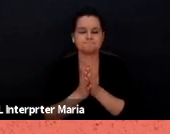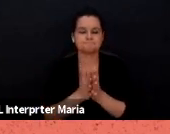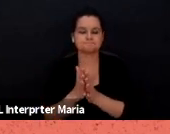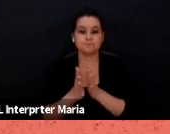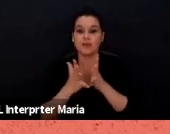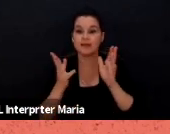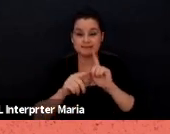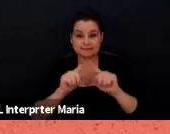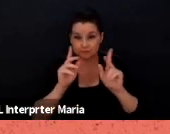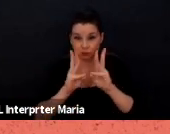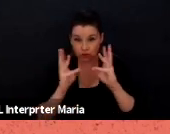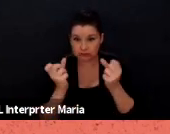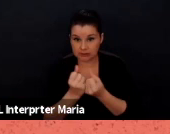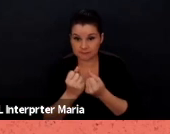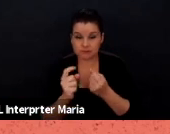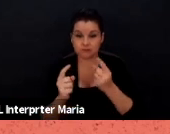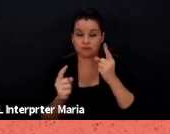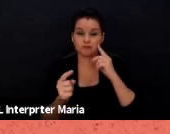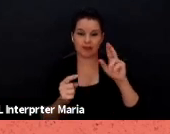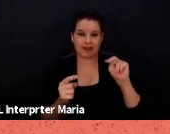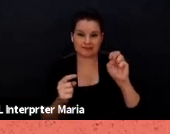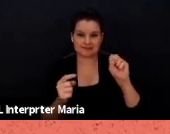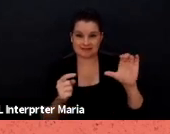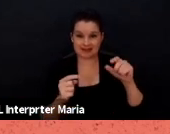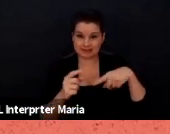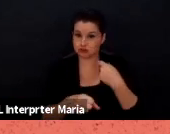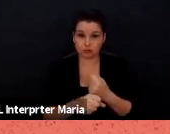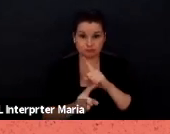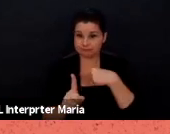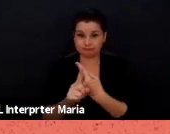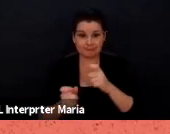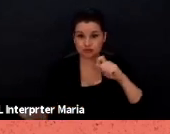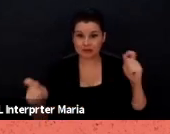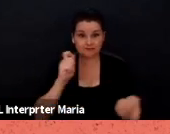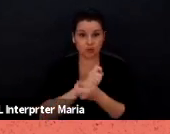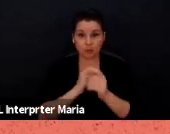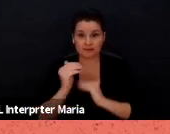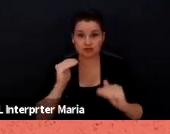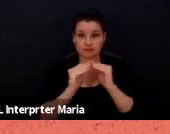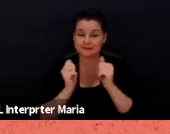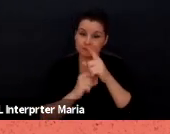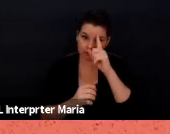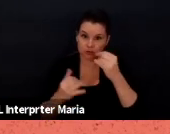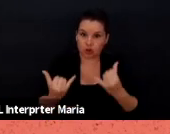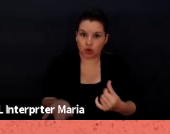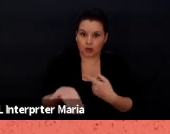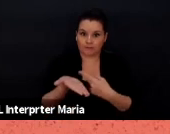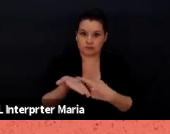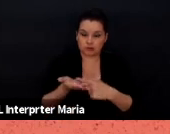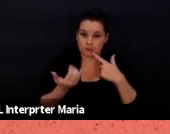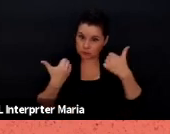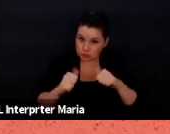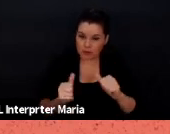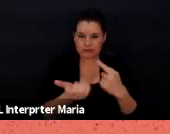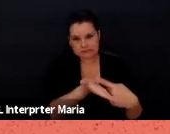different workshops for NSAC this year have been just about transformative justice because it is a current conversation that we're trying to have,